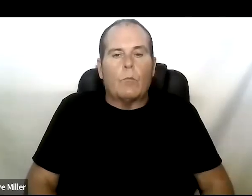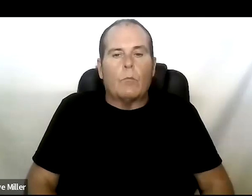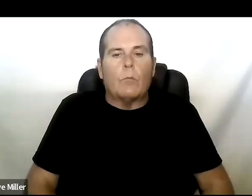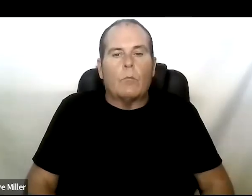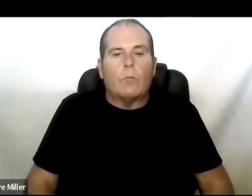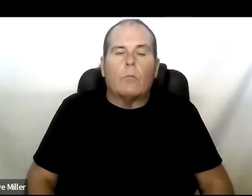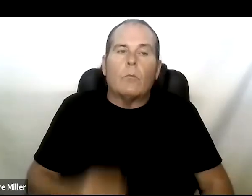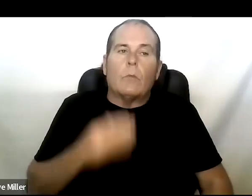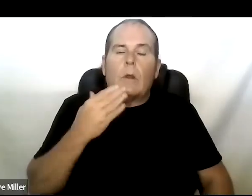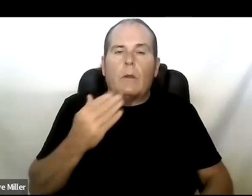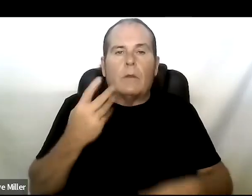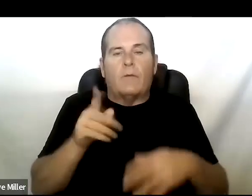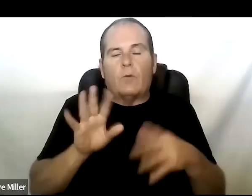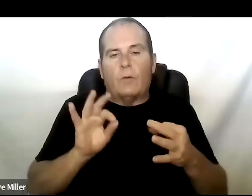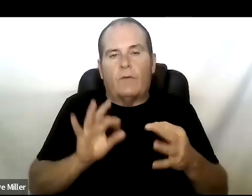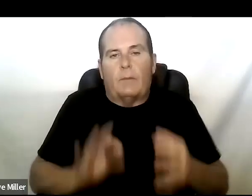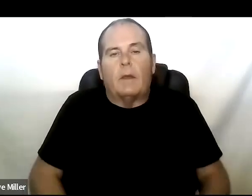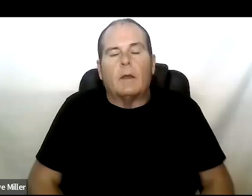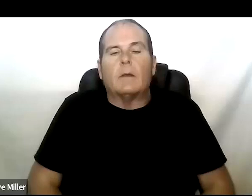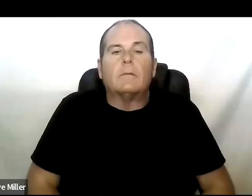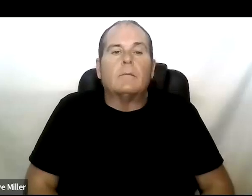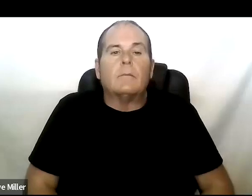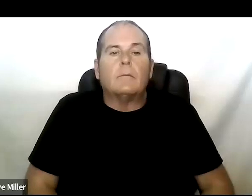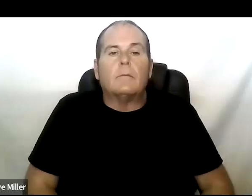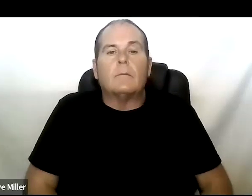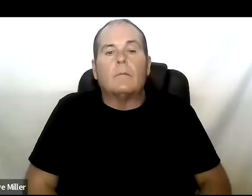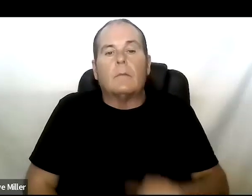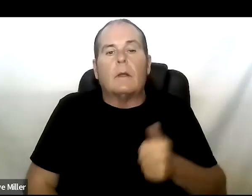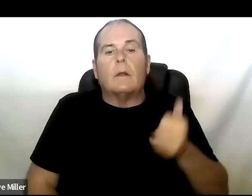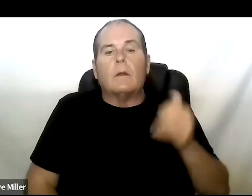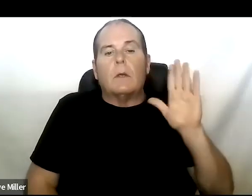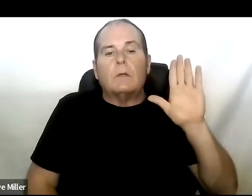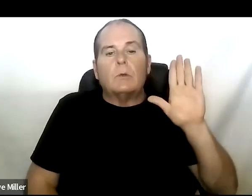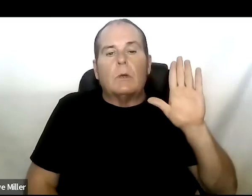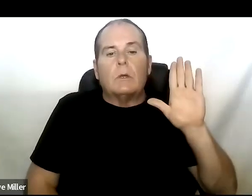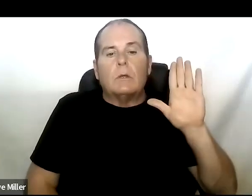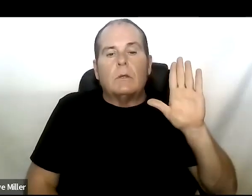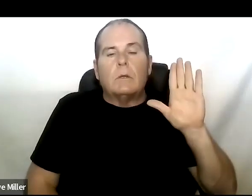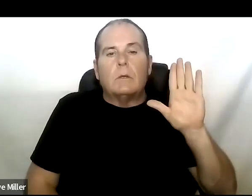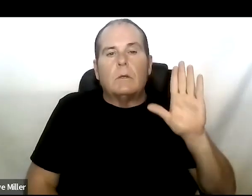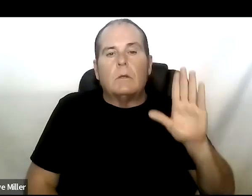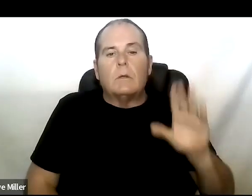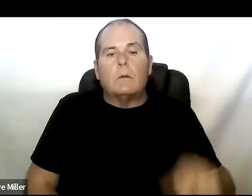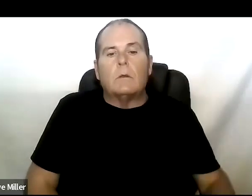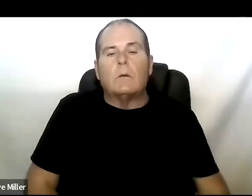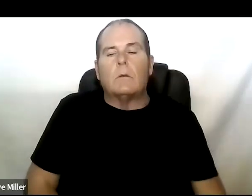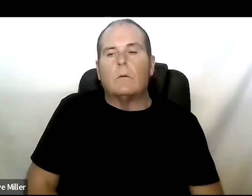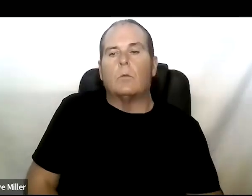Thank you for your feedback. Do we have any other hands raised? It looks like we also have a